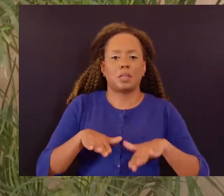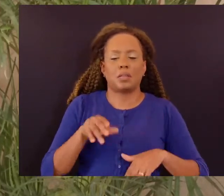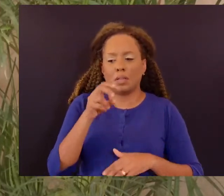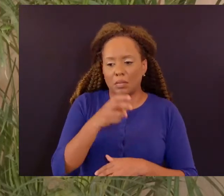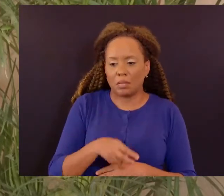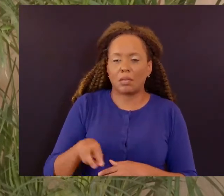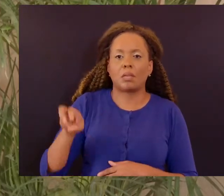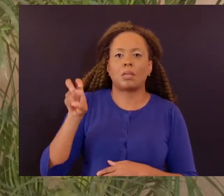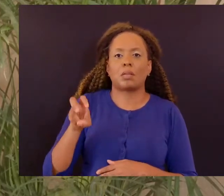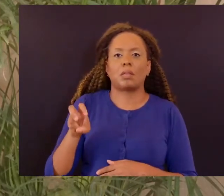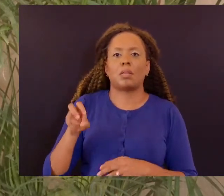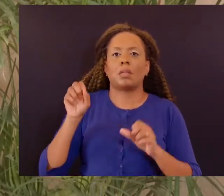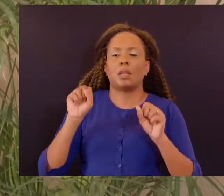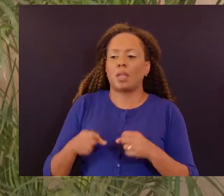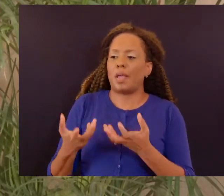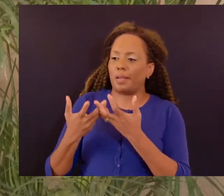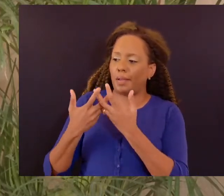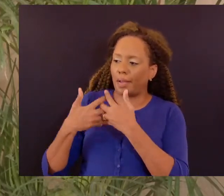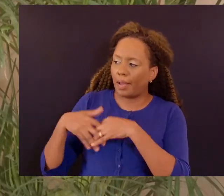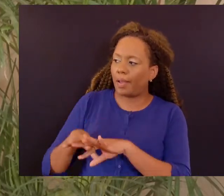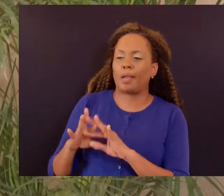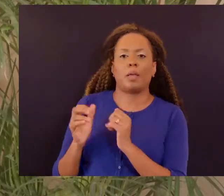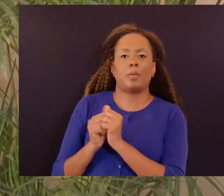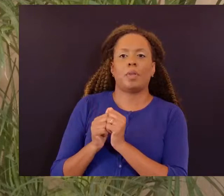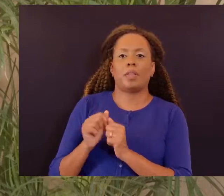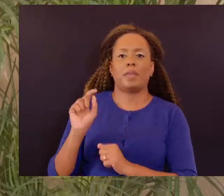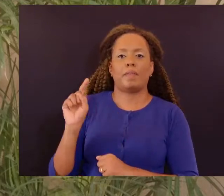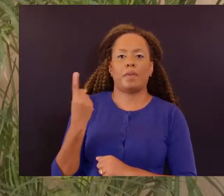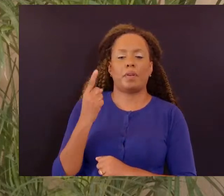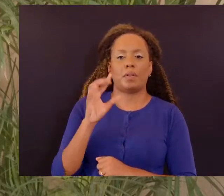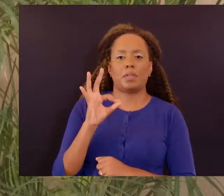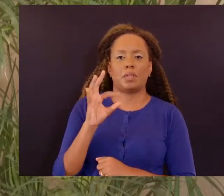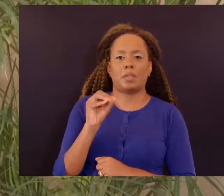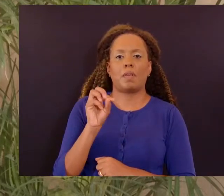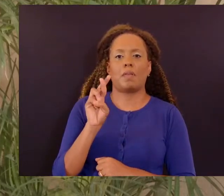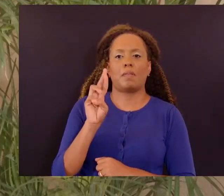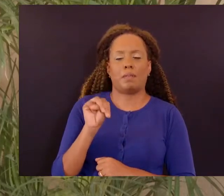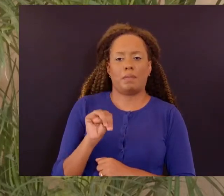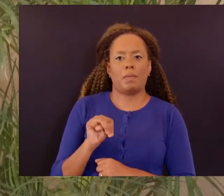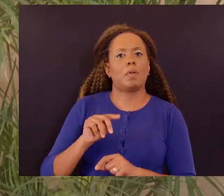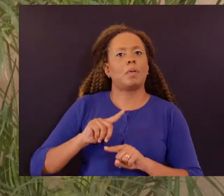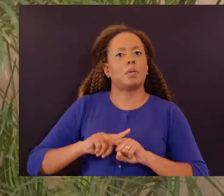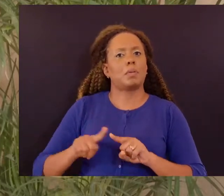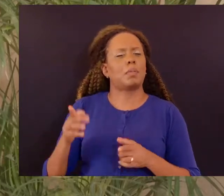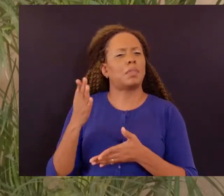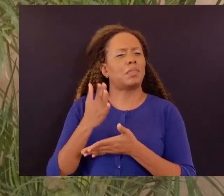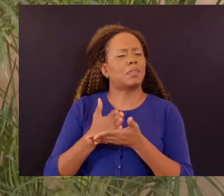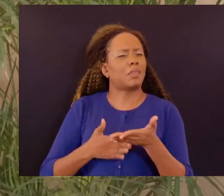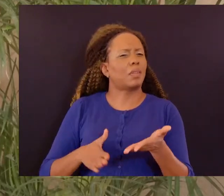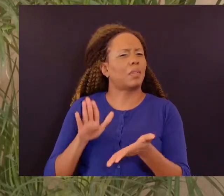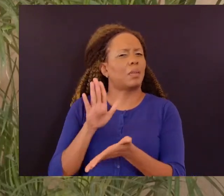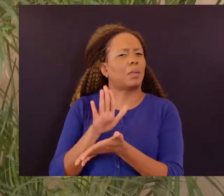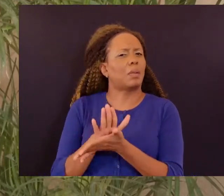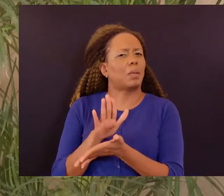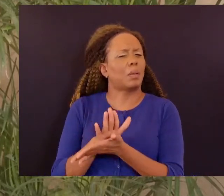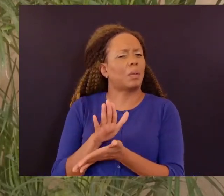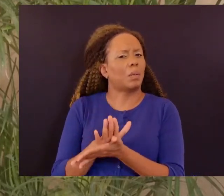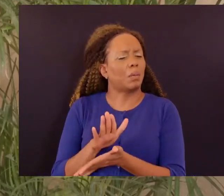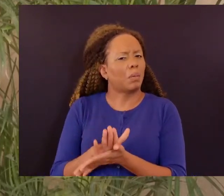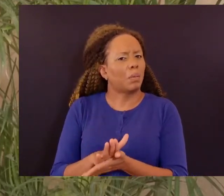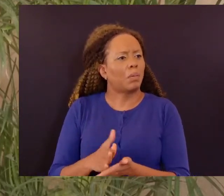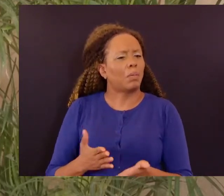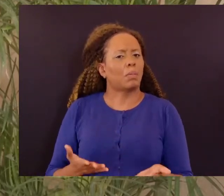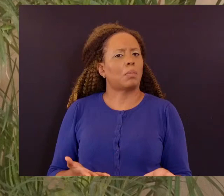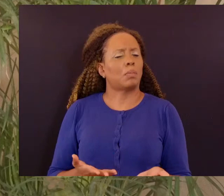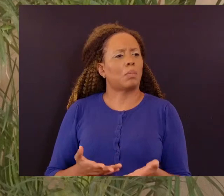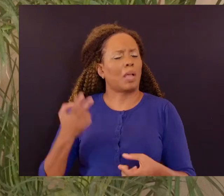with the regular year 1 program. But some schools are going to find themselves with the